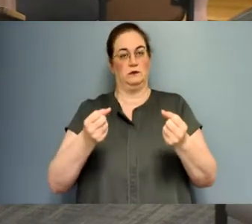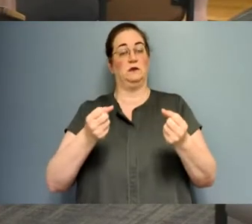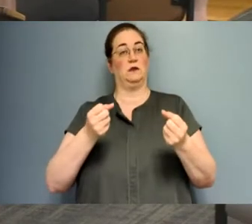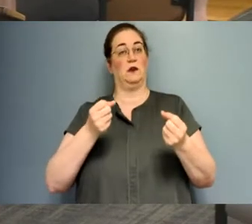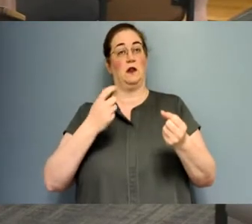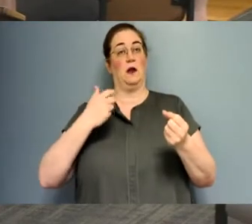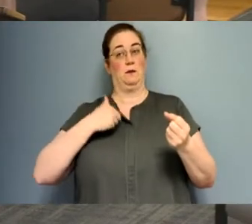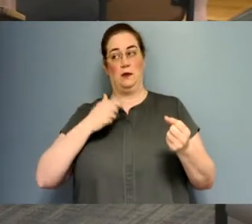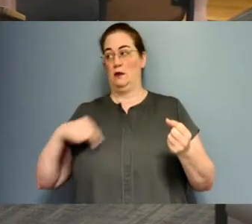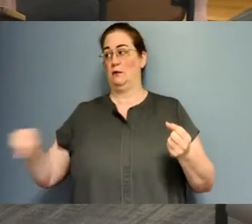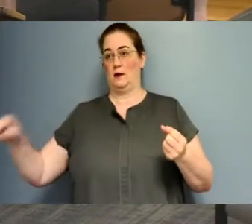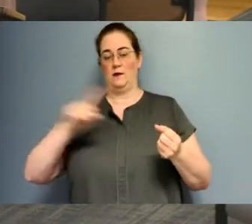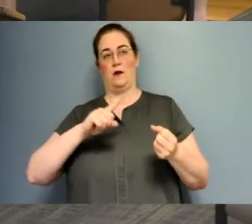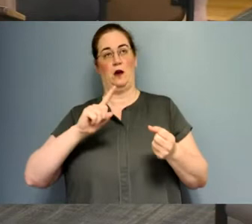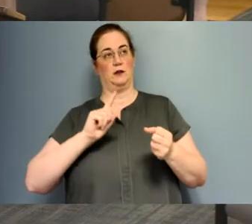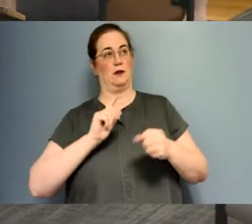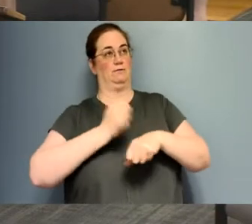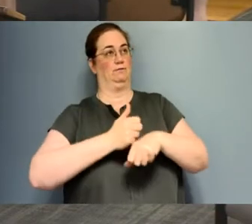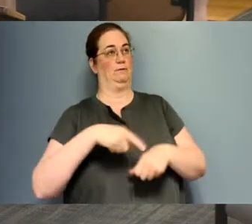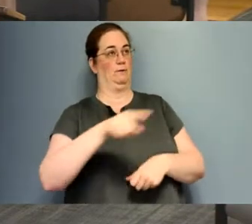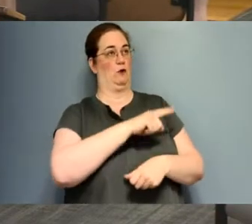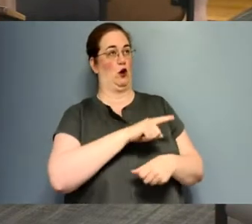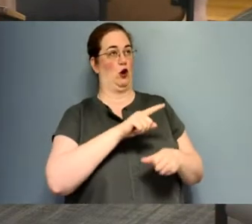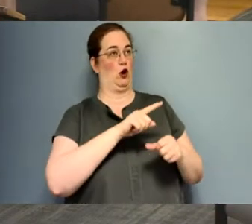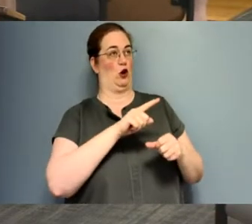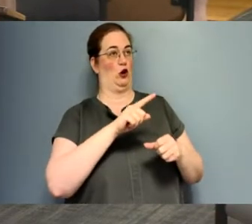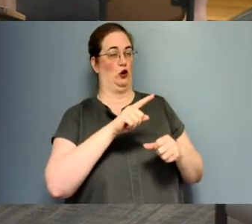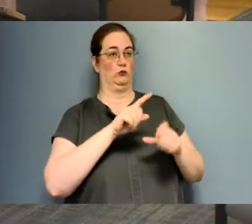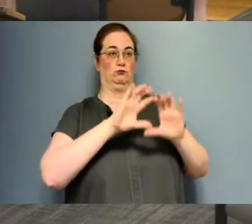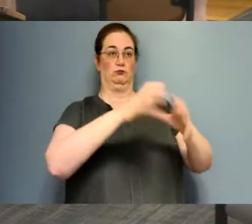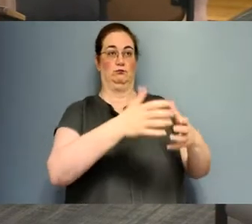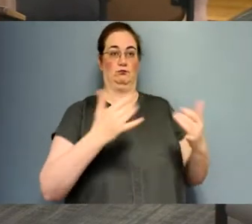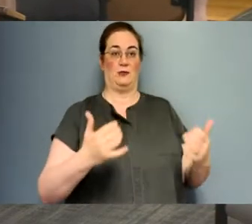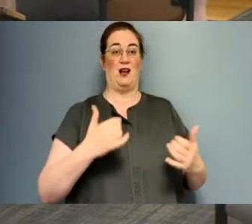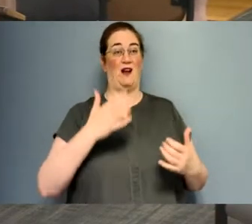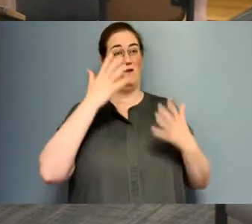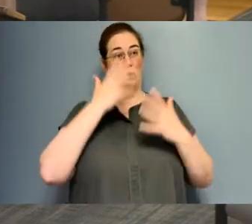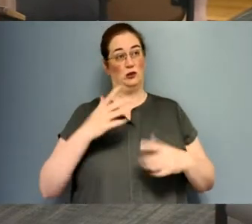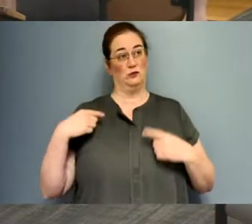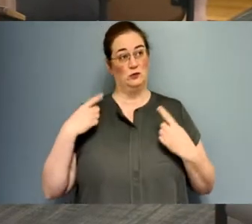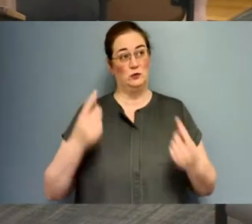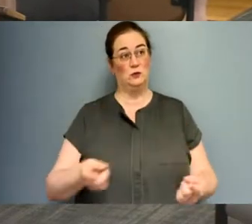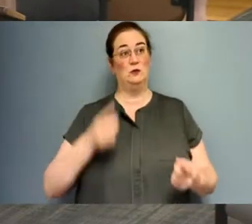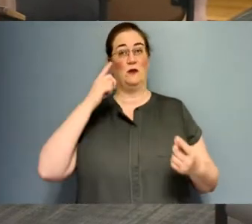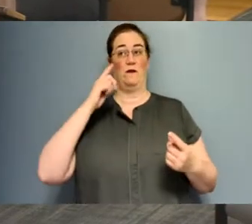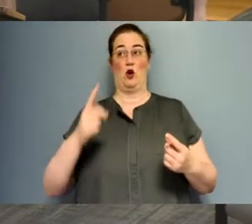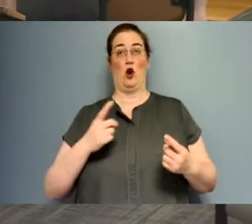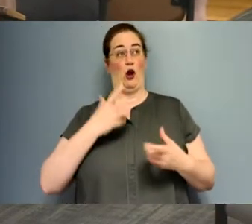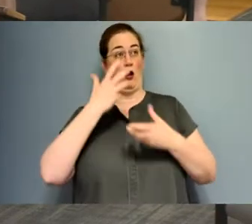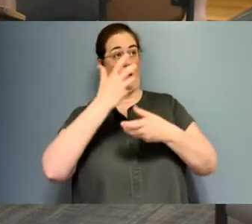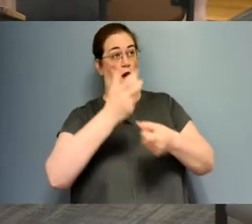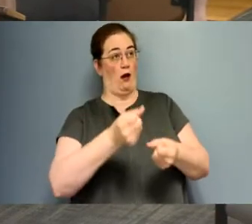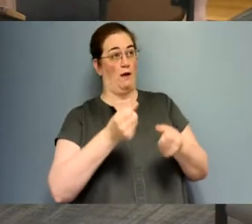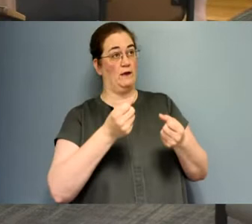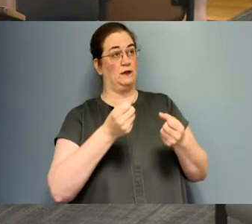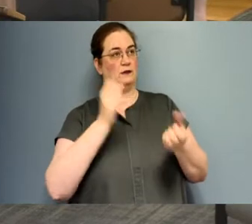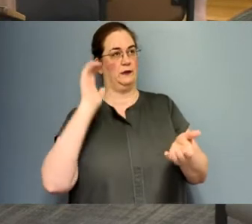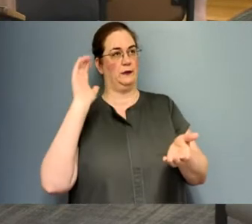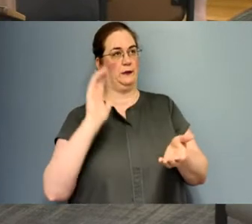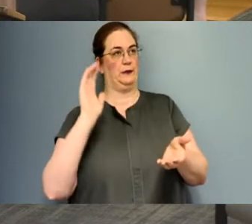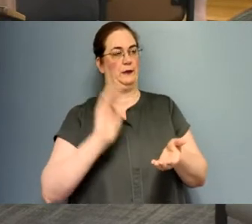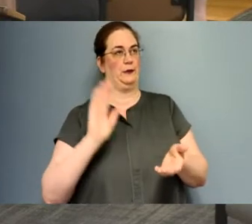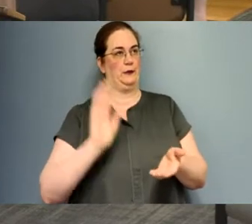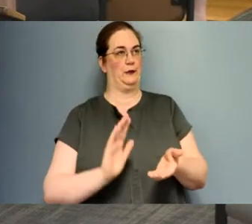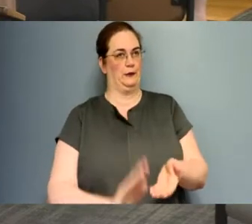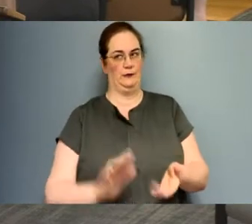institutions. Unfortunately, this confidence that we placed has been slowly eroding due to this issue. I